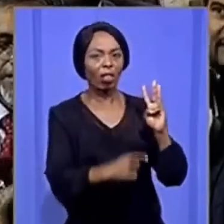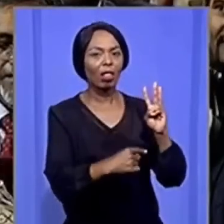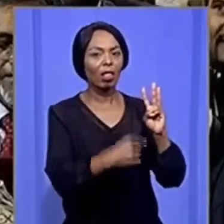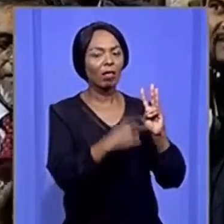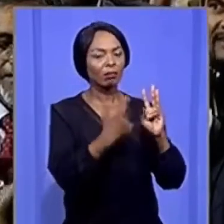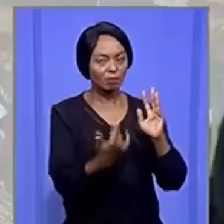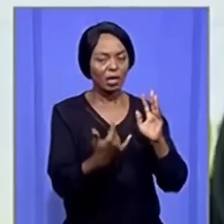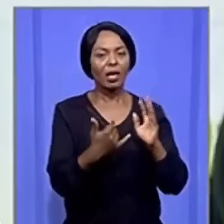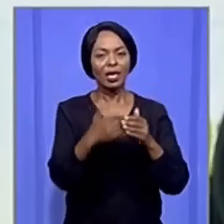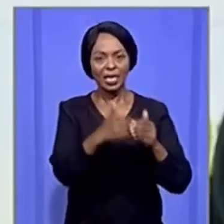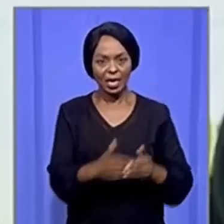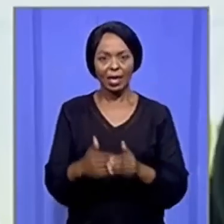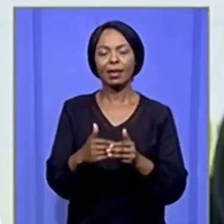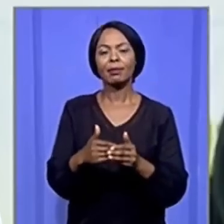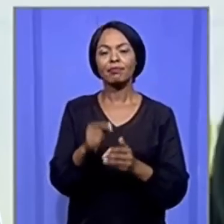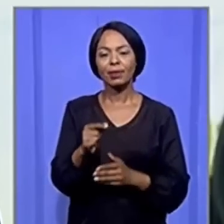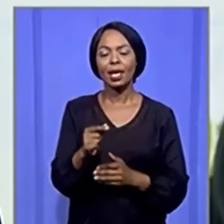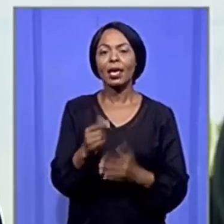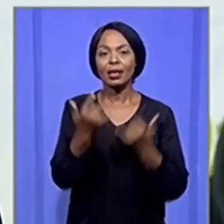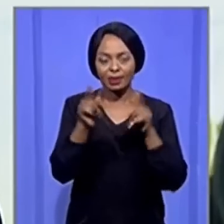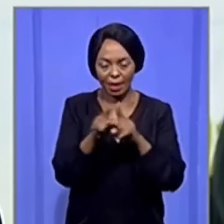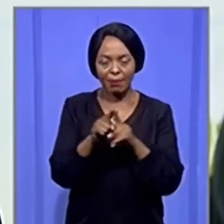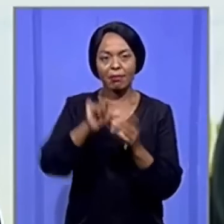disability care and grants.